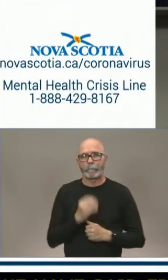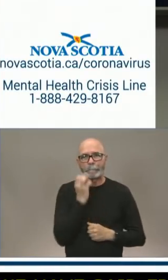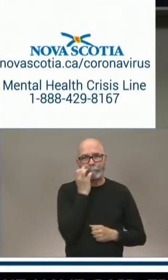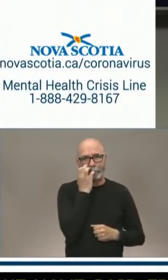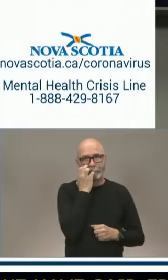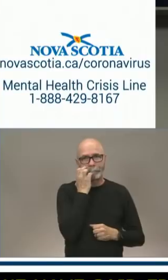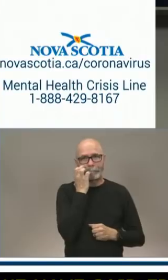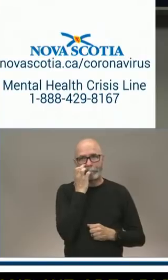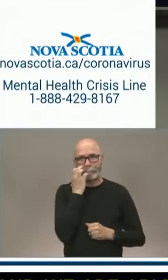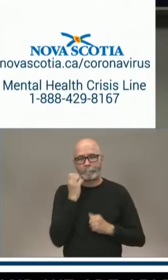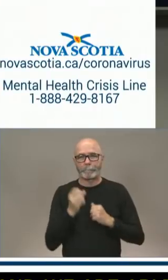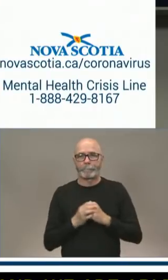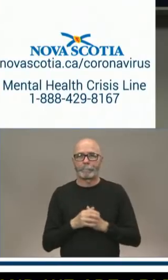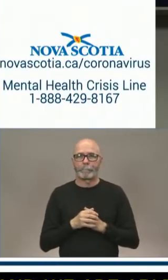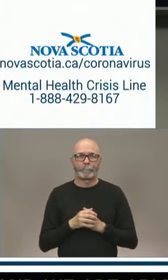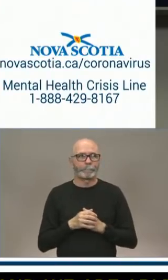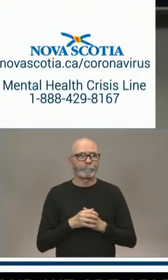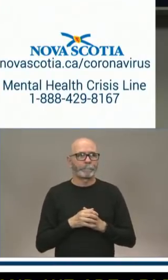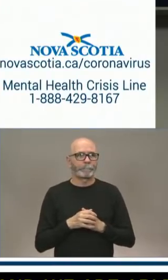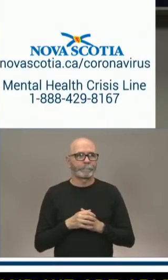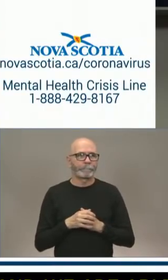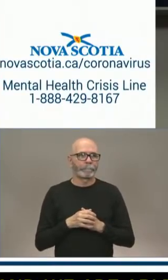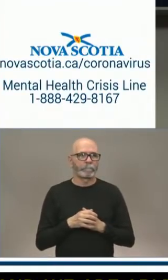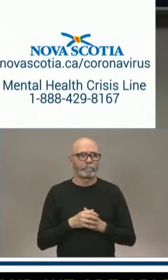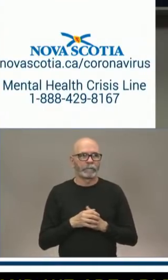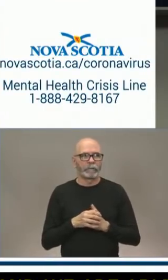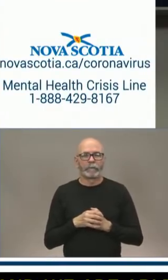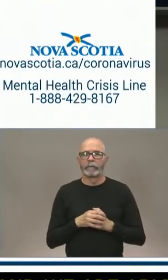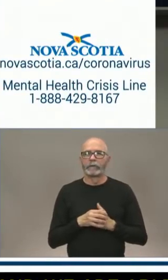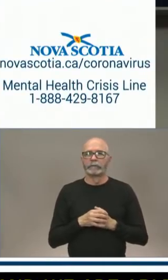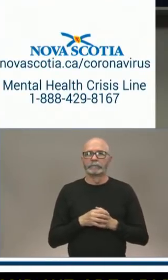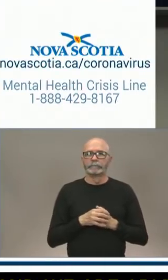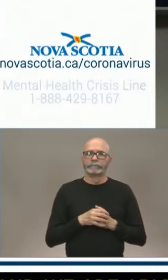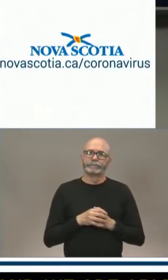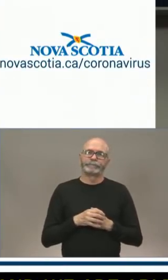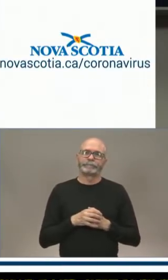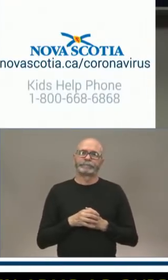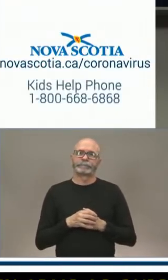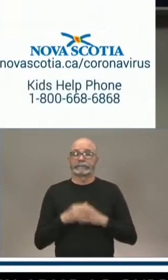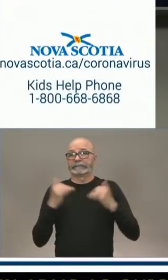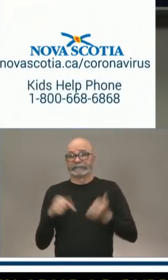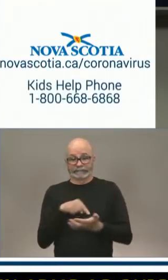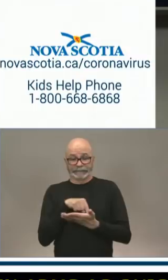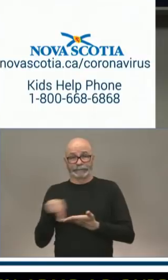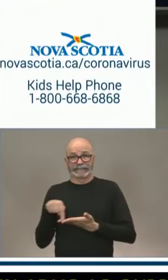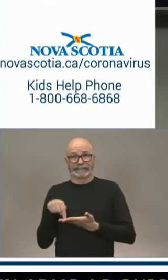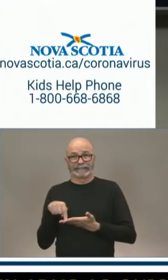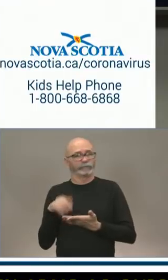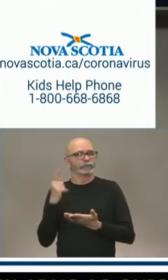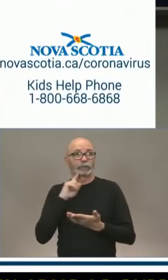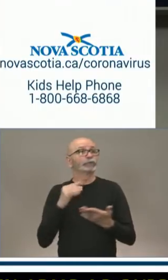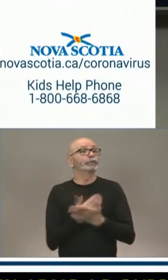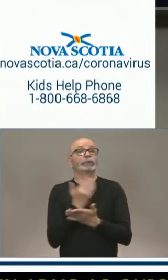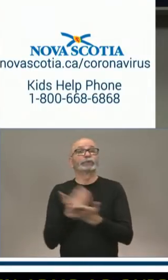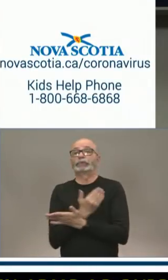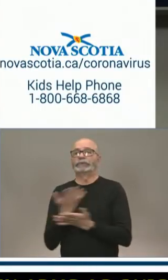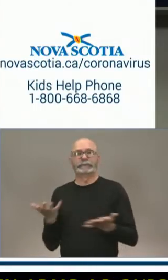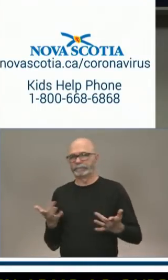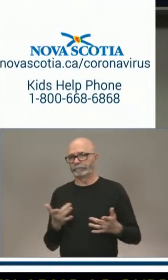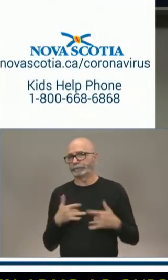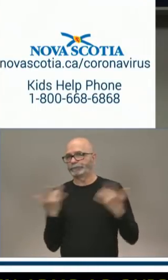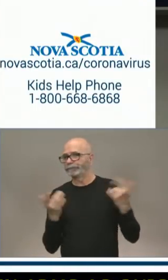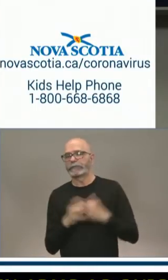bit more detail on a couple of the new developments this week. We have pivoted quickly to develop a plan